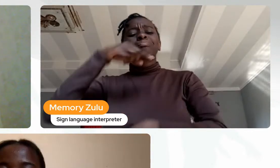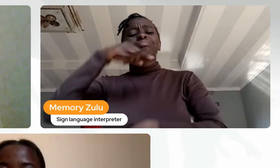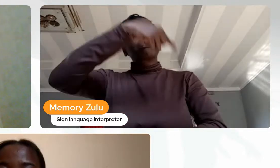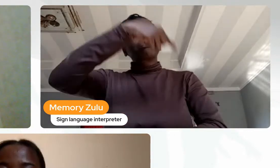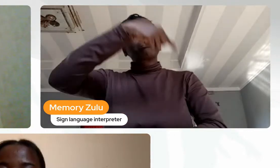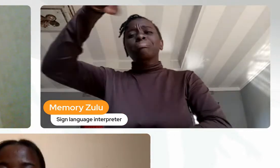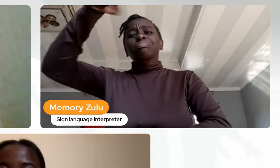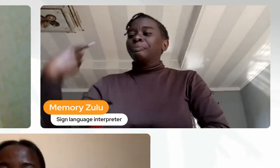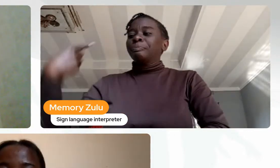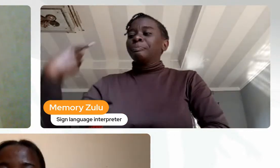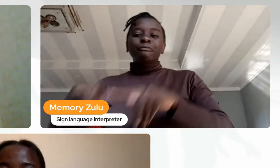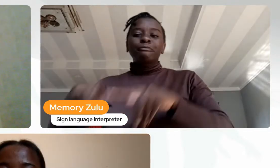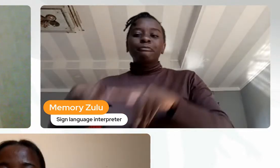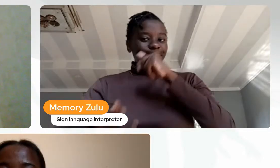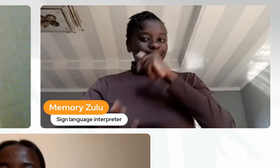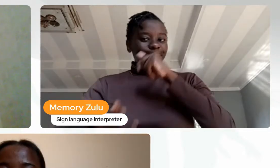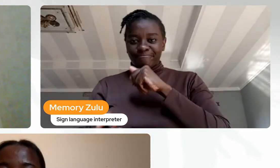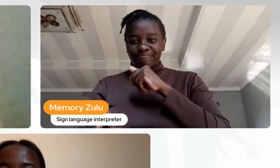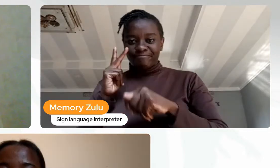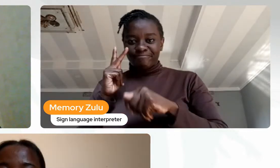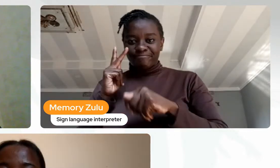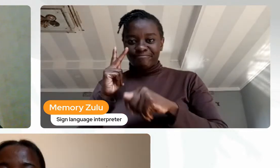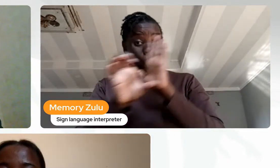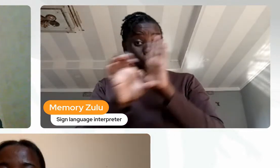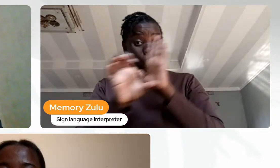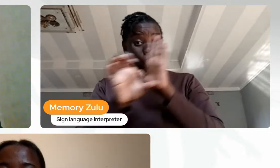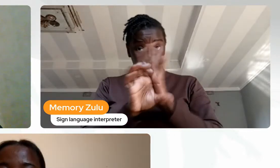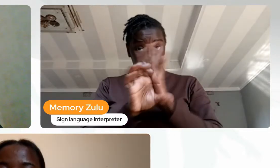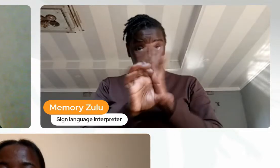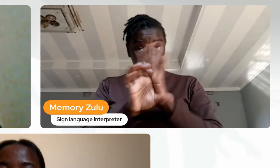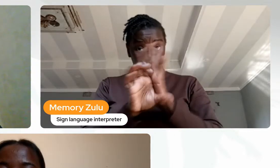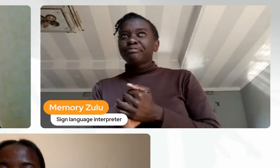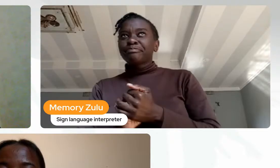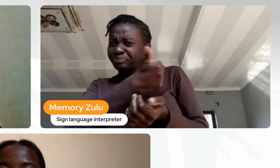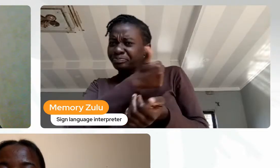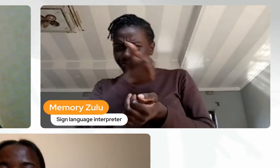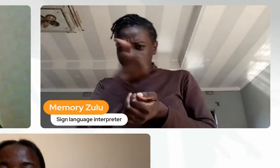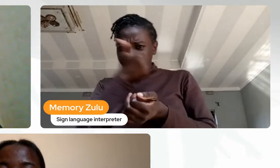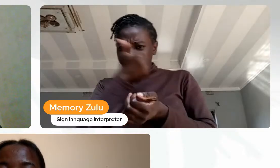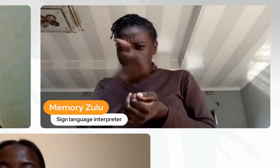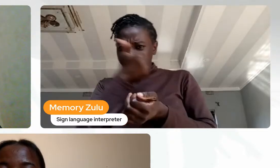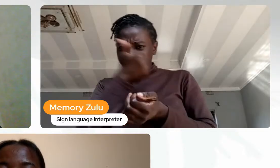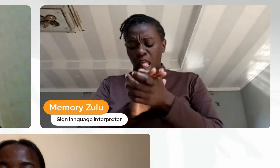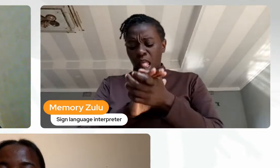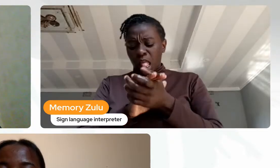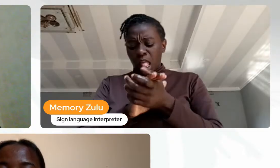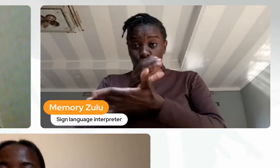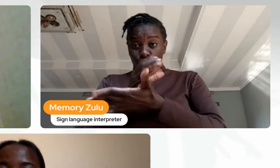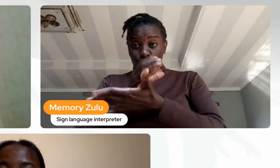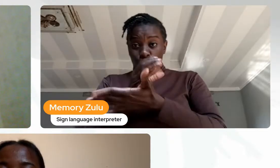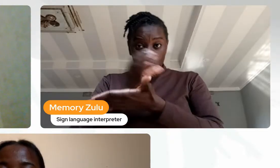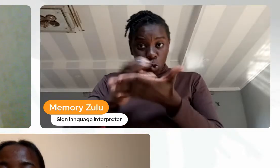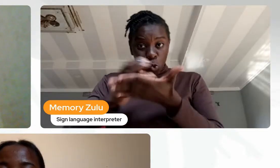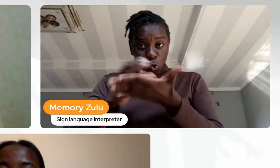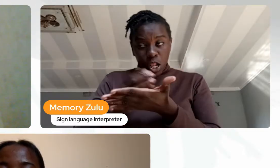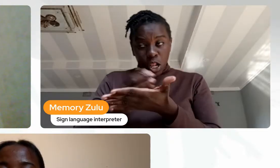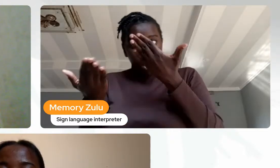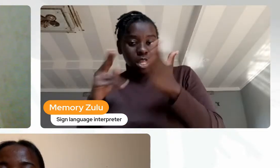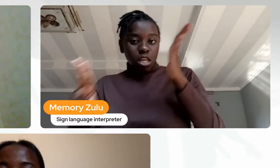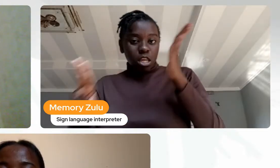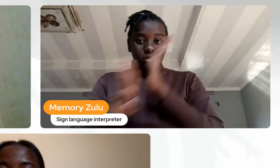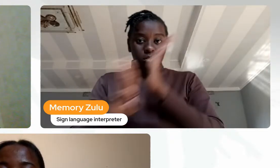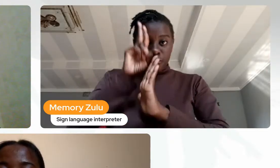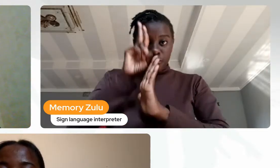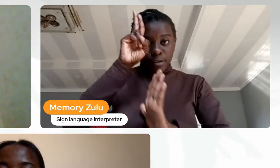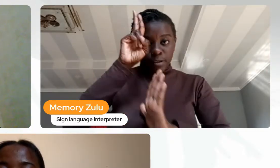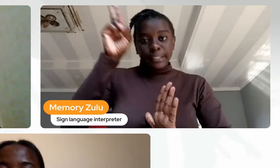of the day, you're trying to say there is also a student that you are with in college. On top of that, there are two sugar